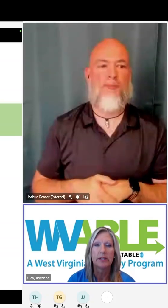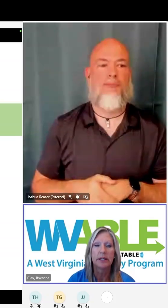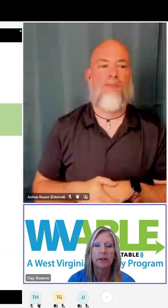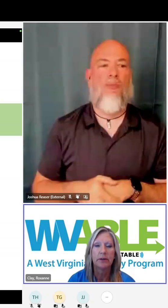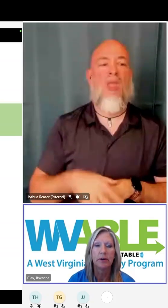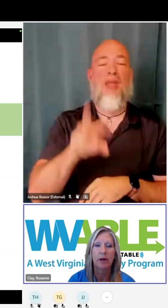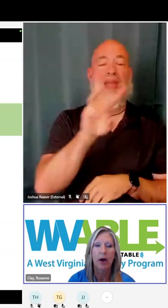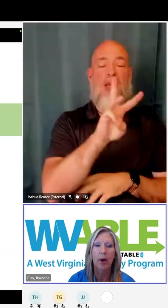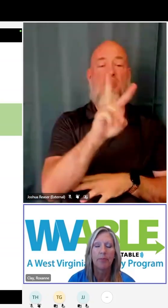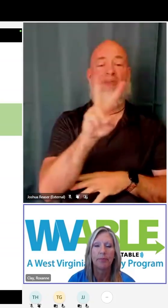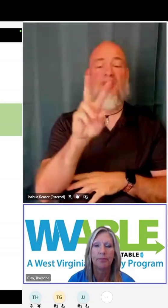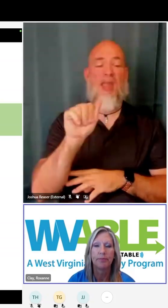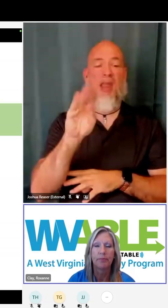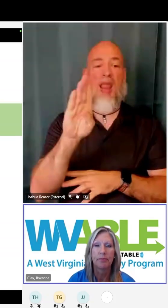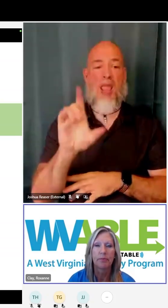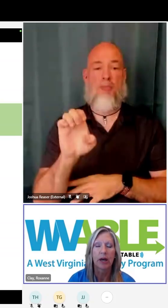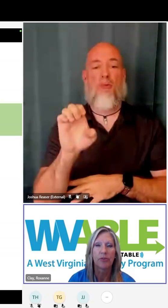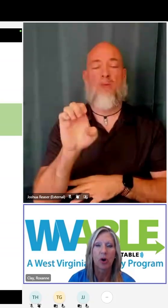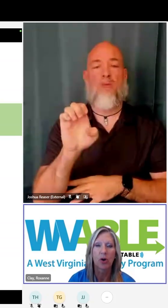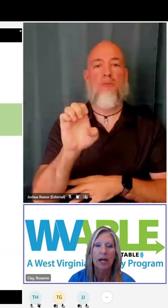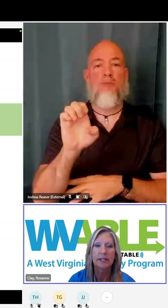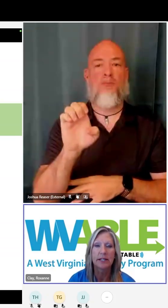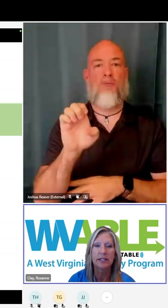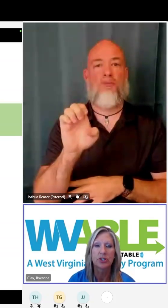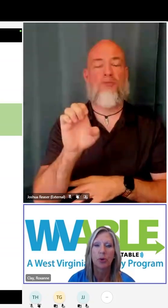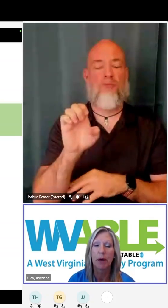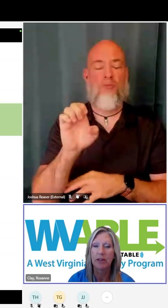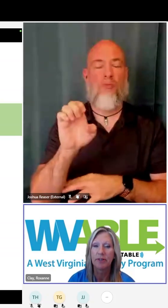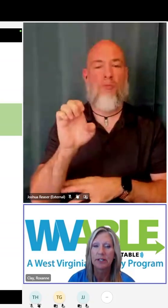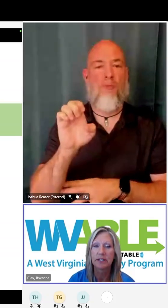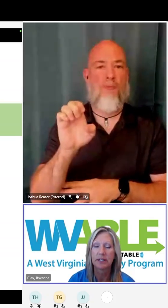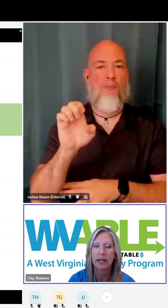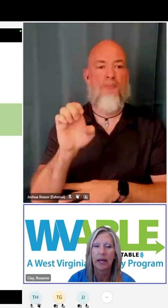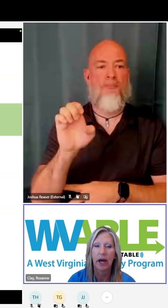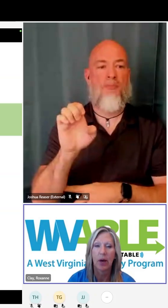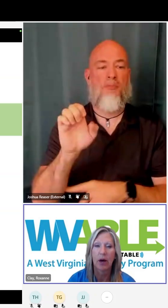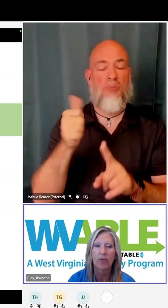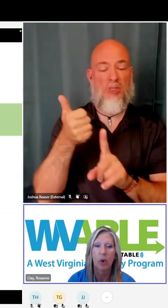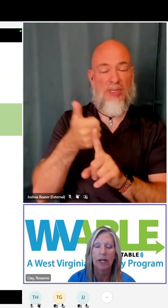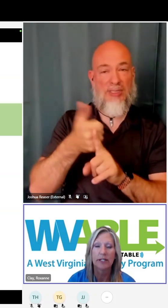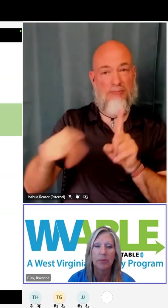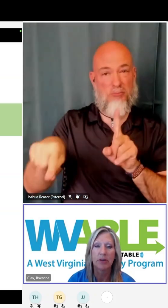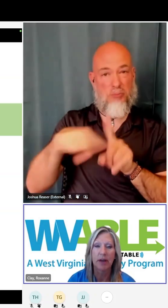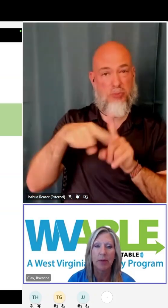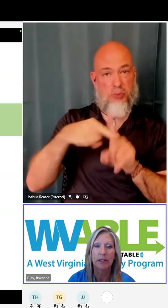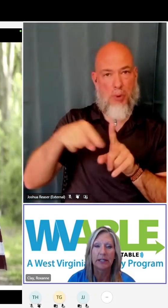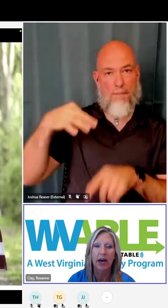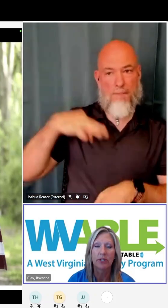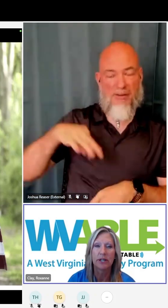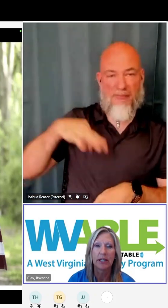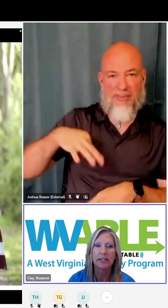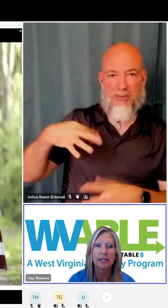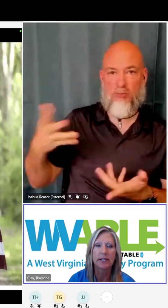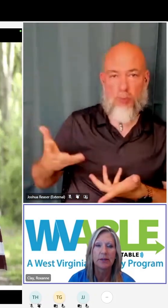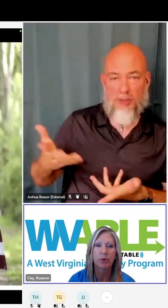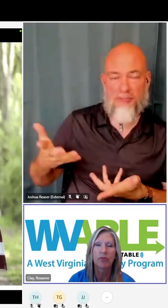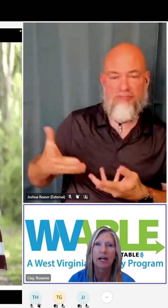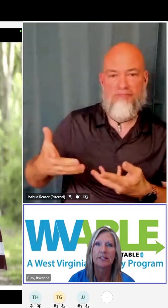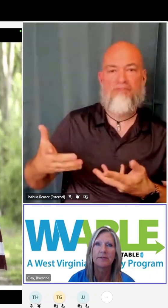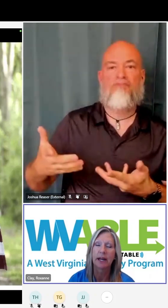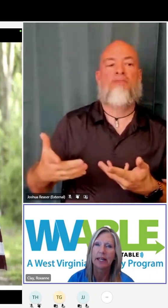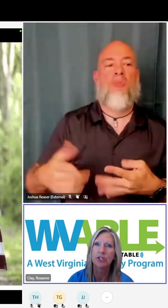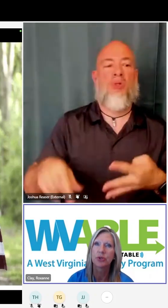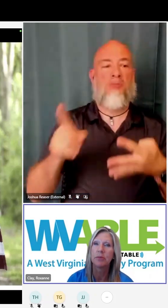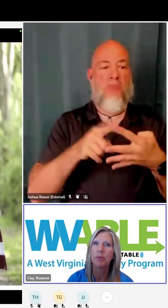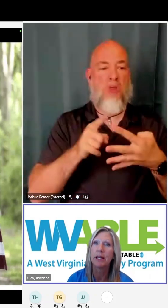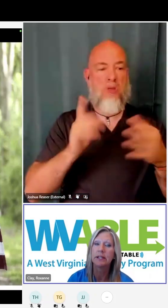WVABLE, it, as far as the additional benefits of what a WVABLE account does, is it